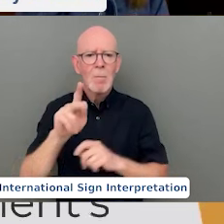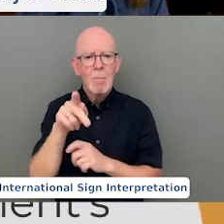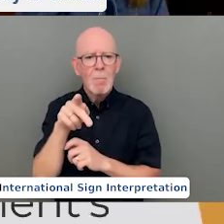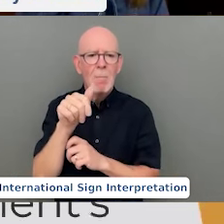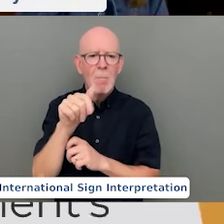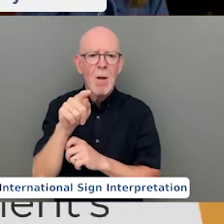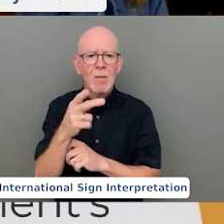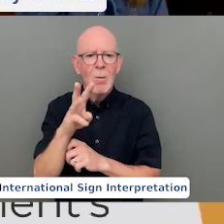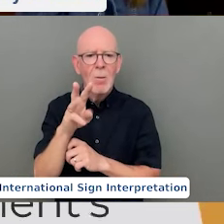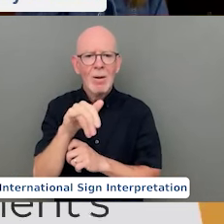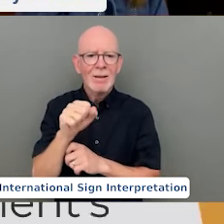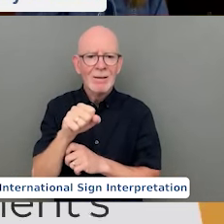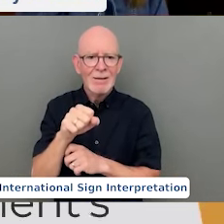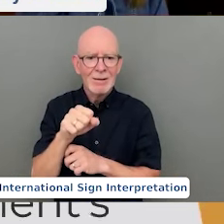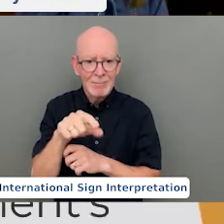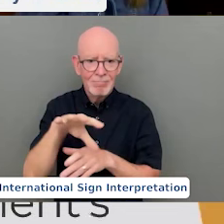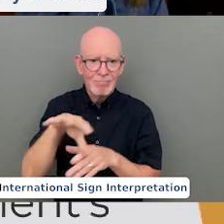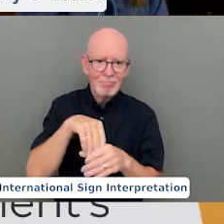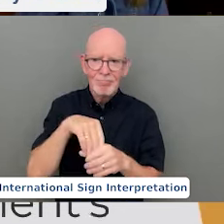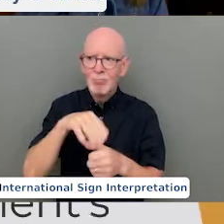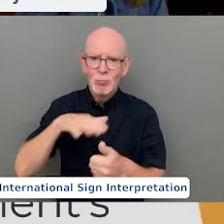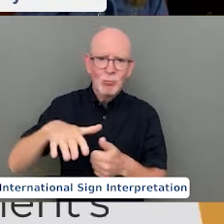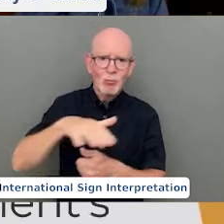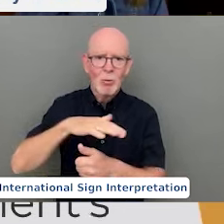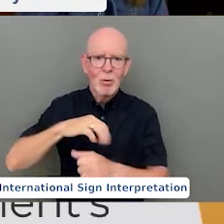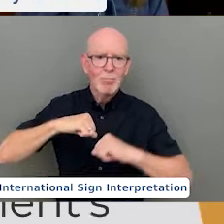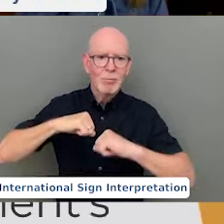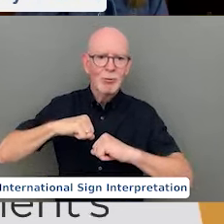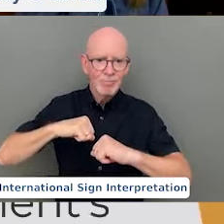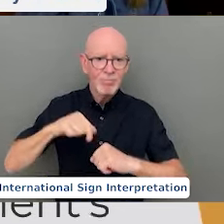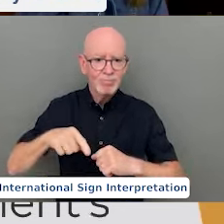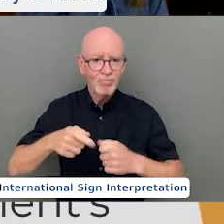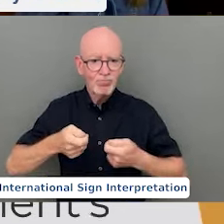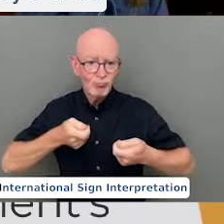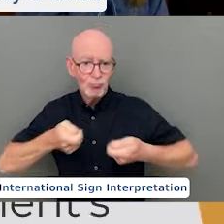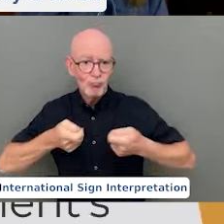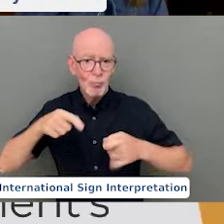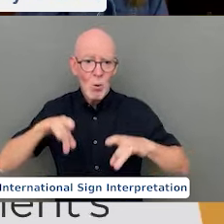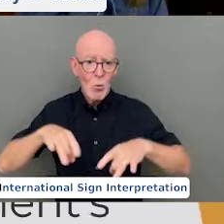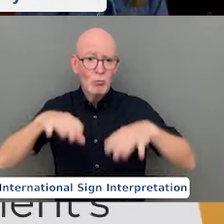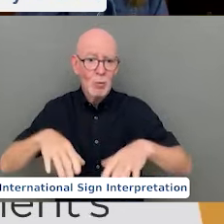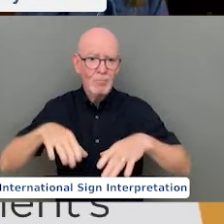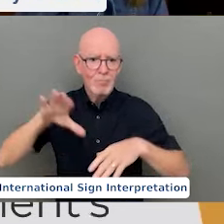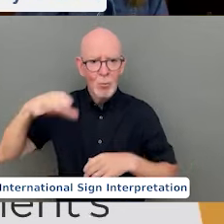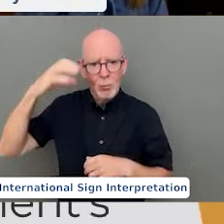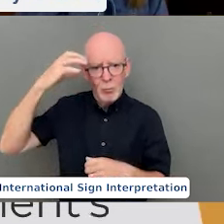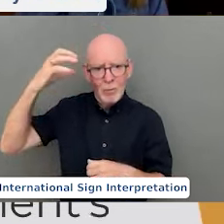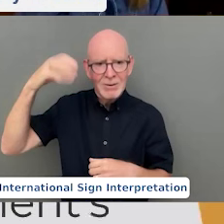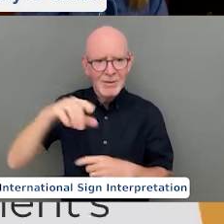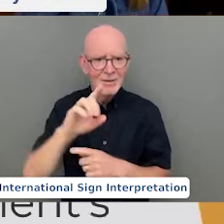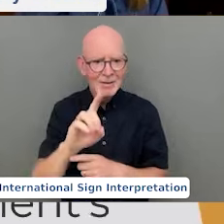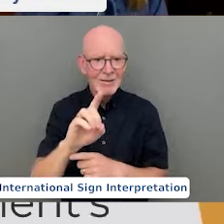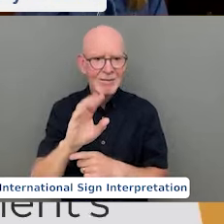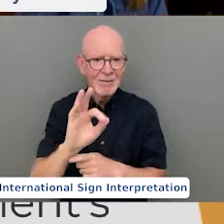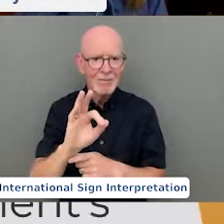Government's Department of Foreign Affairs and Trade in partnership with UNICEF and hosted by socialprotection.org. We're hoping to explore